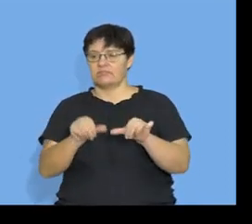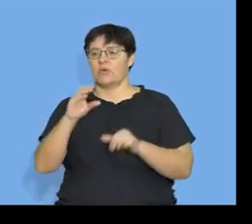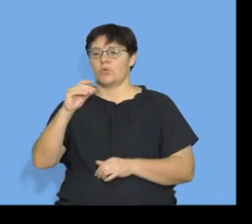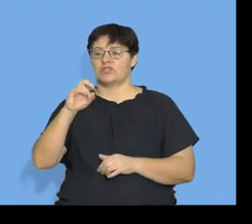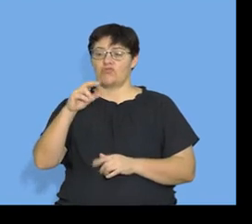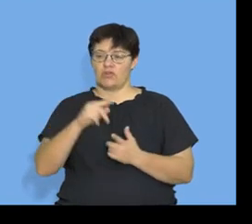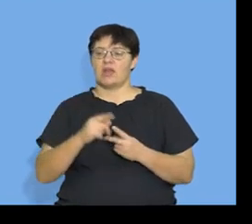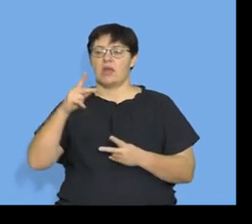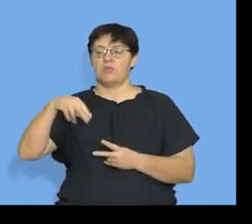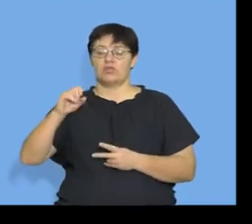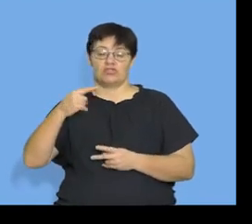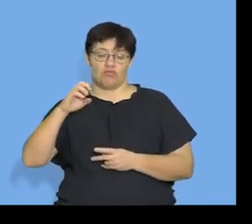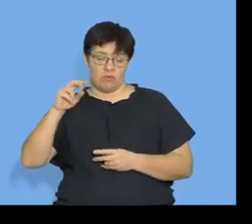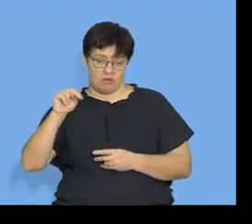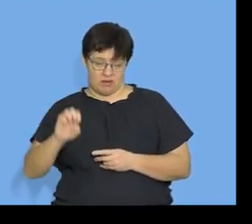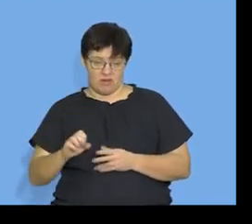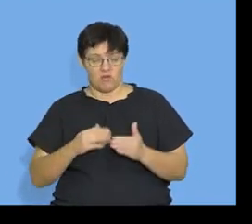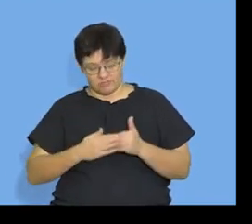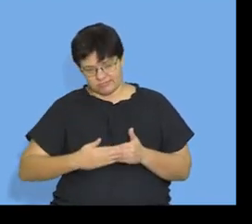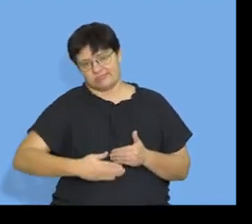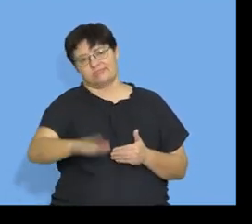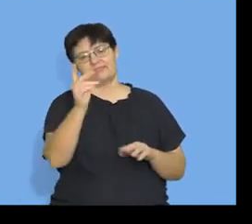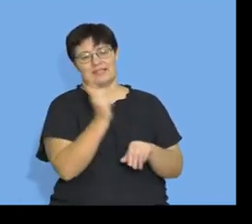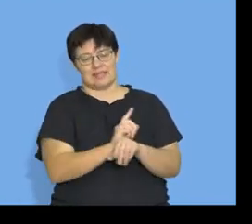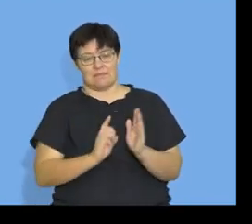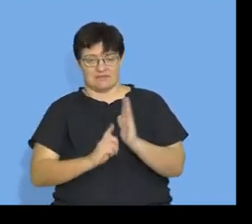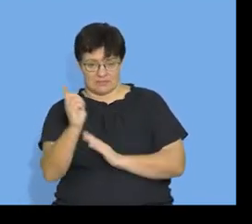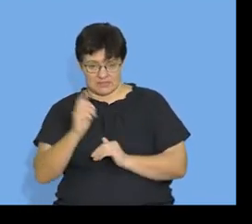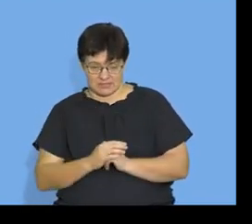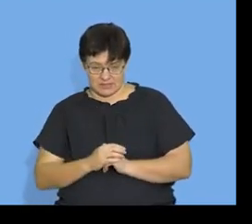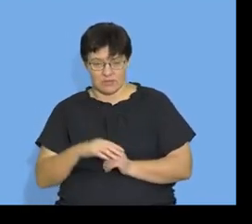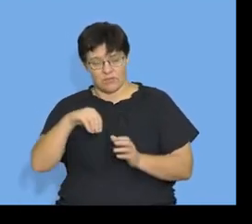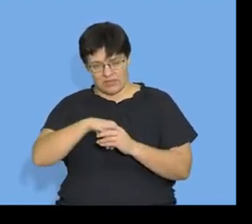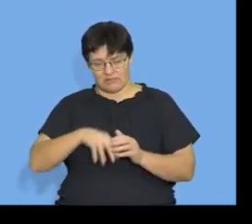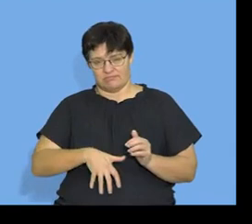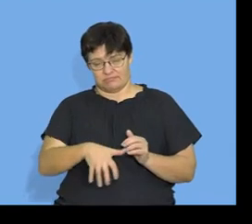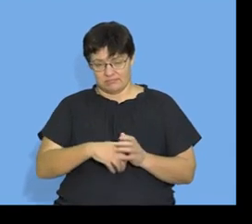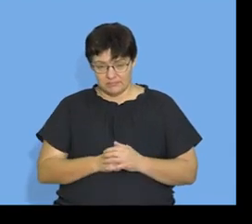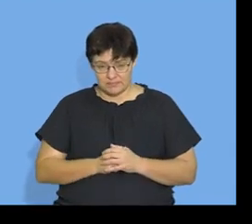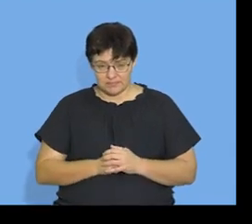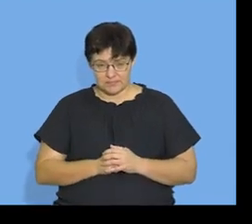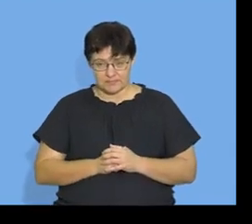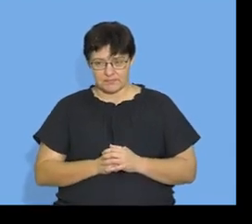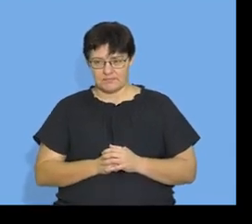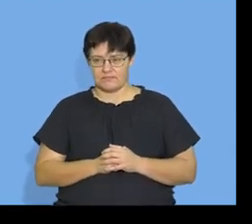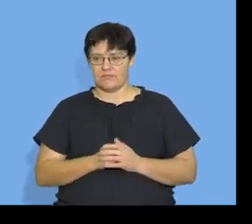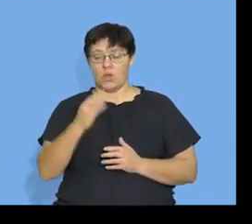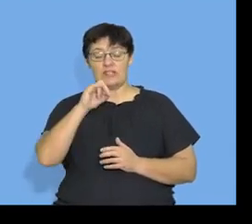continues producing estrogen and progesterone for the remaining period of development inside the